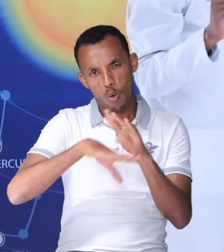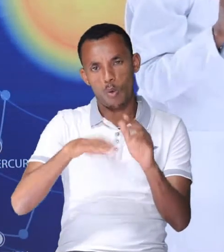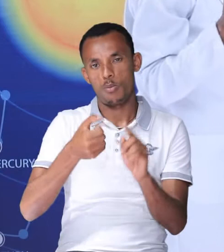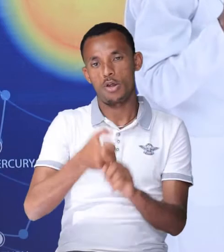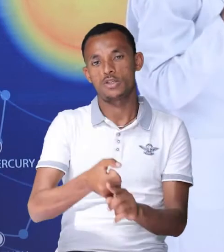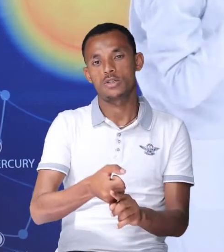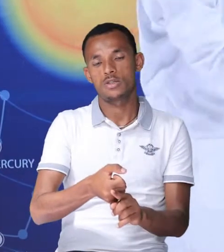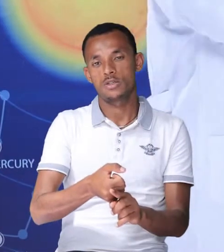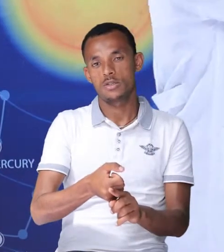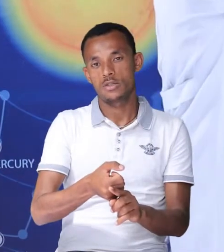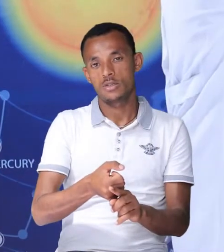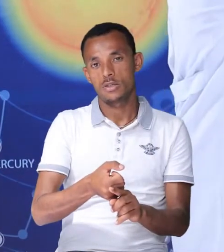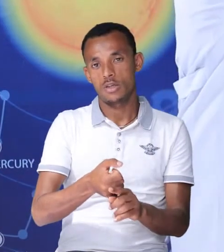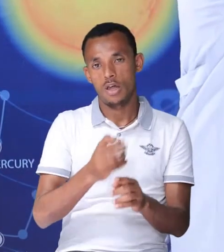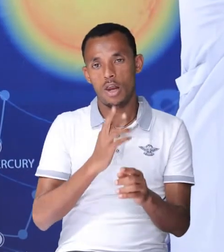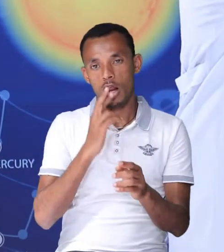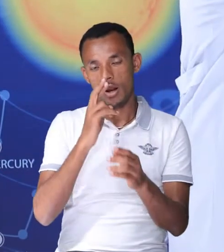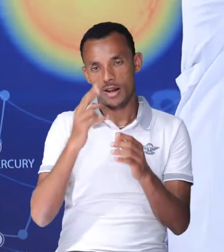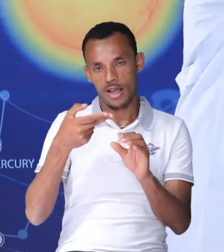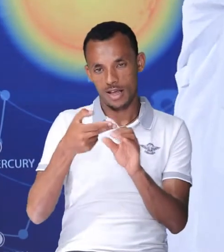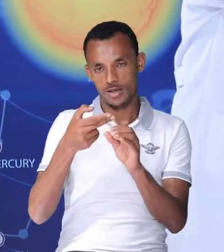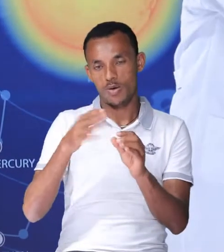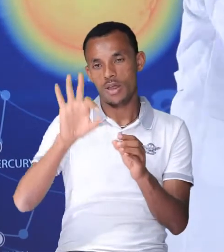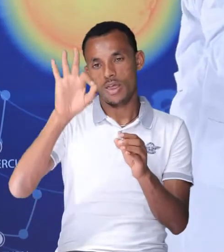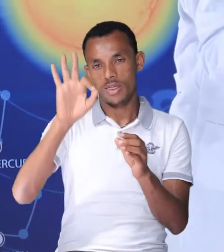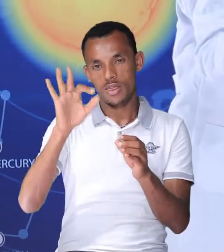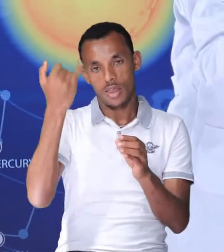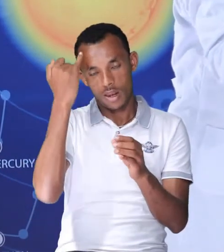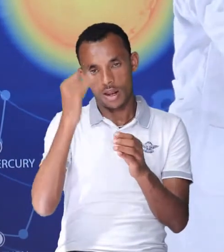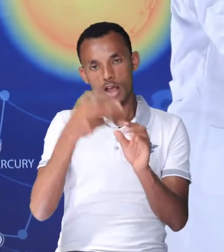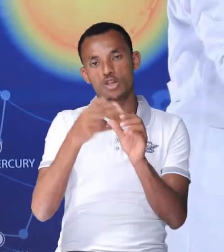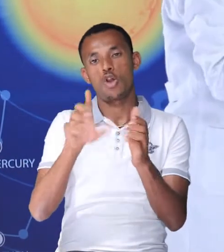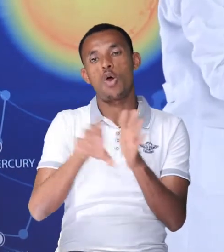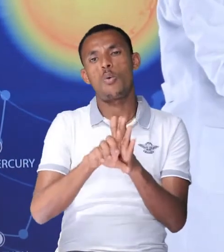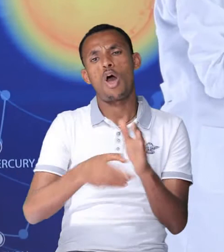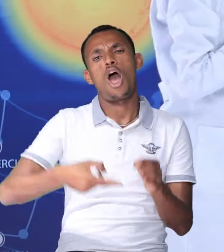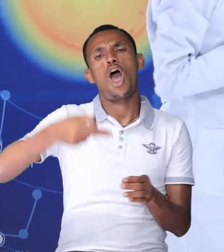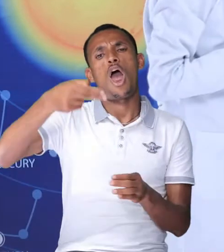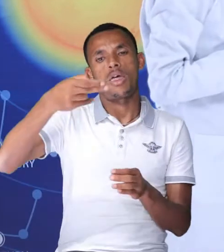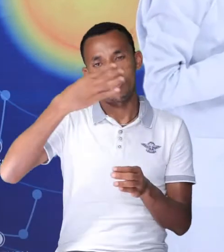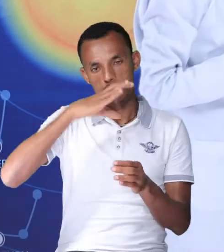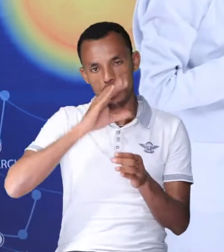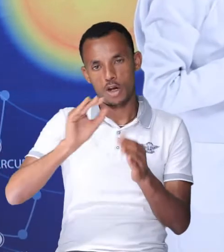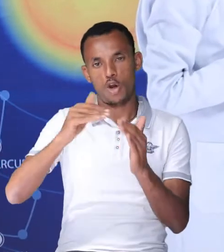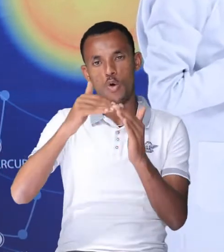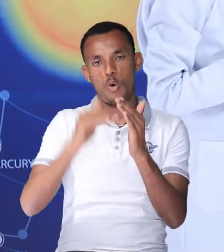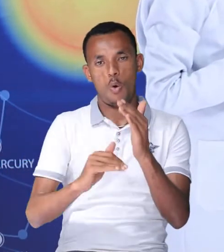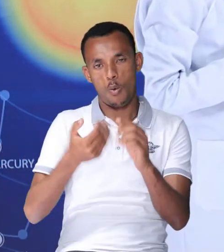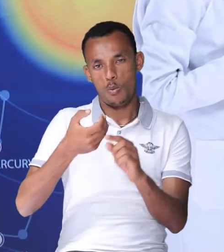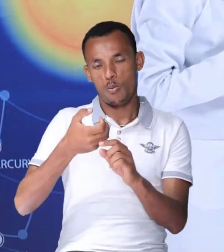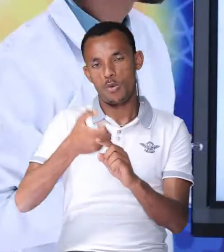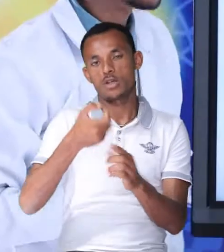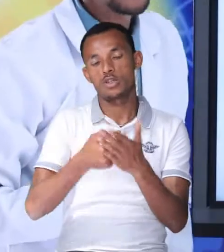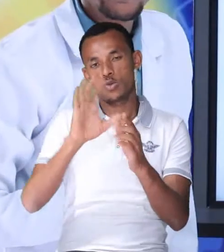okay? Real gas only obeys the ideal gas law at high temperature and low pressure. Under this